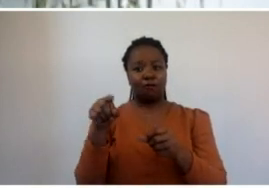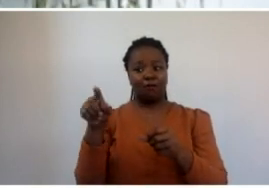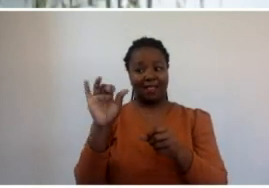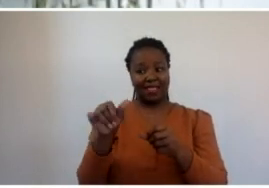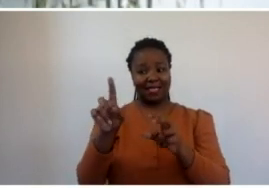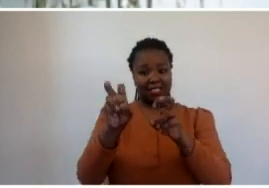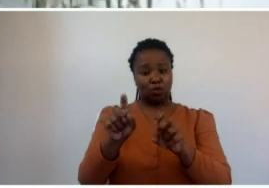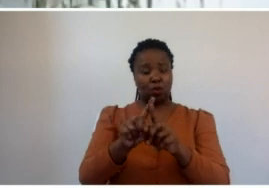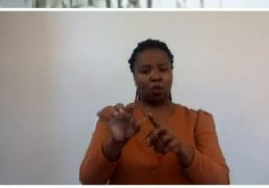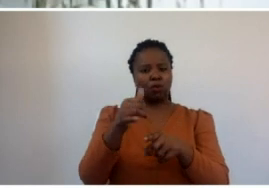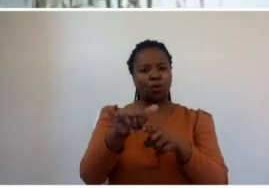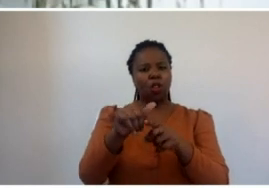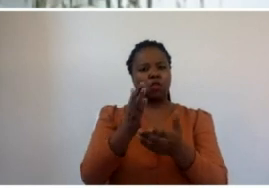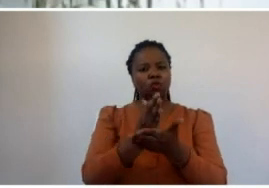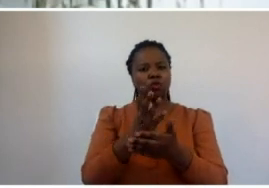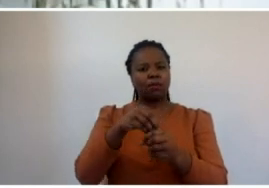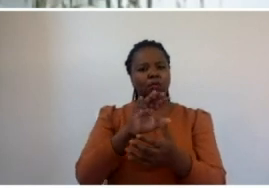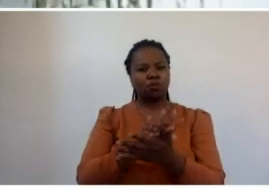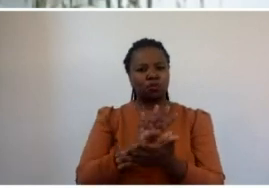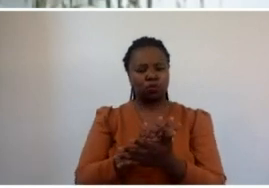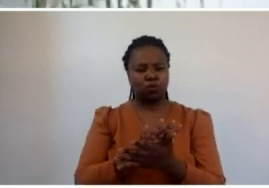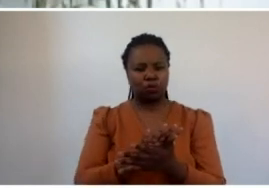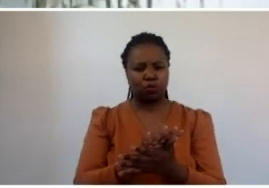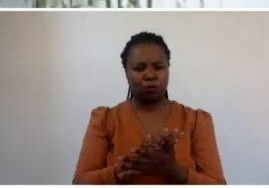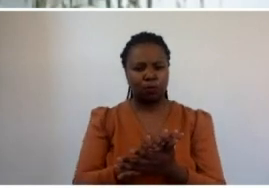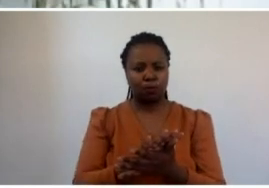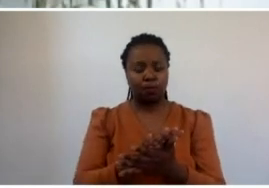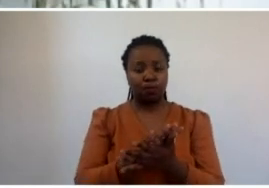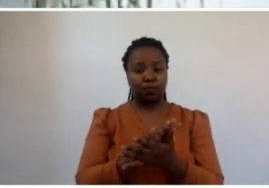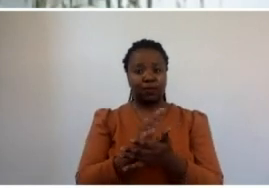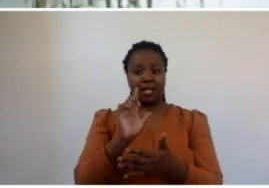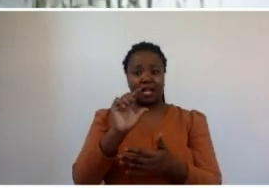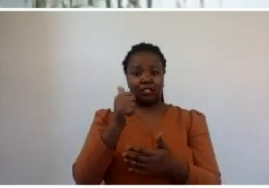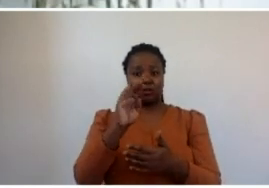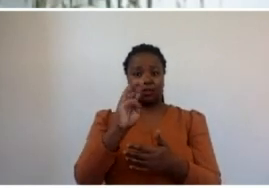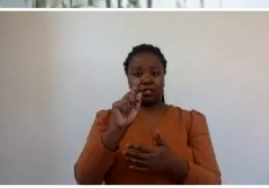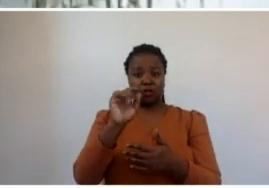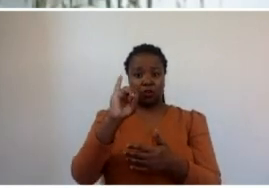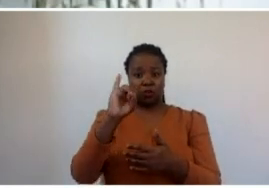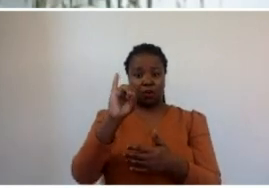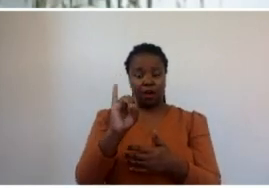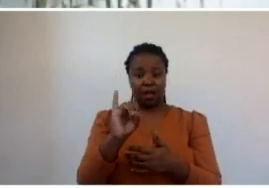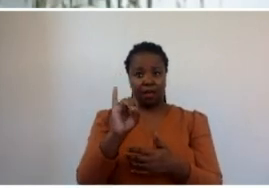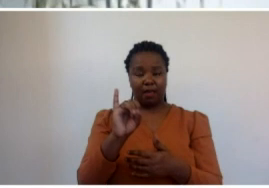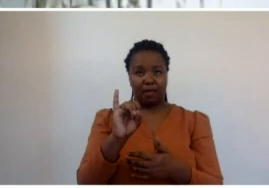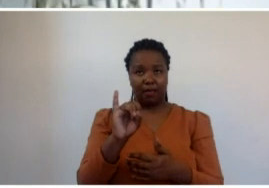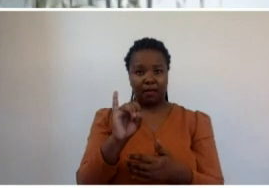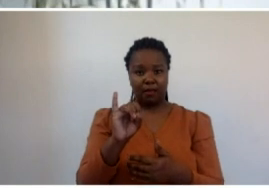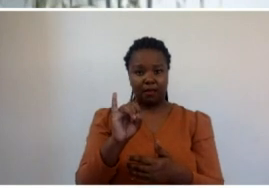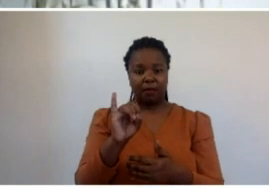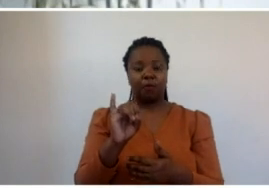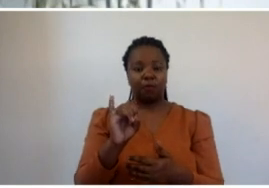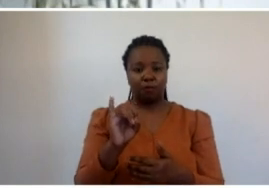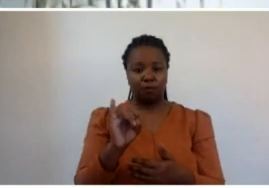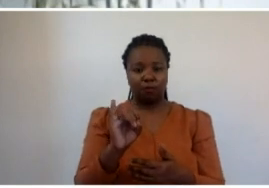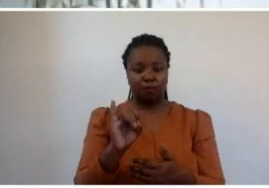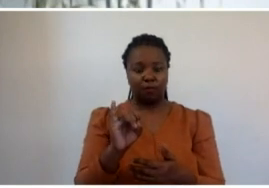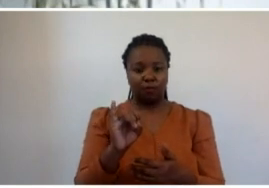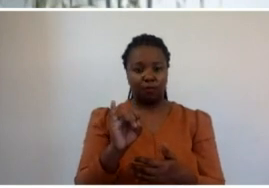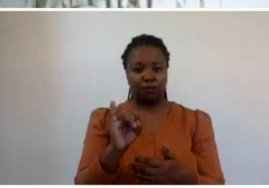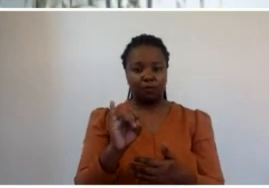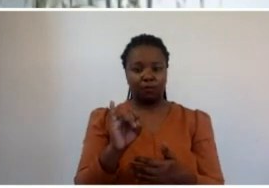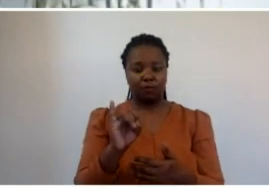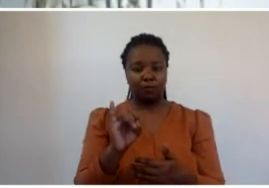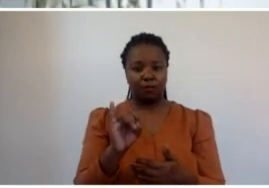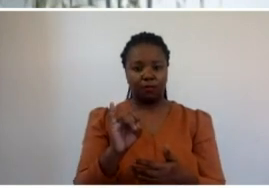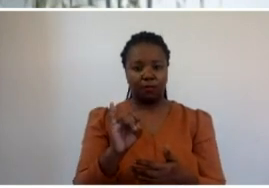inclusion within schools. Our LGBTQI Inclusive Education Report and Index used 10 comparable indicators based